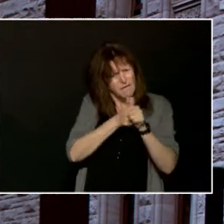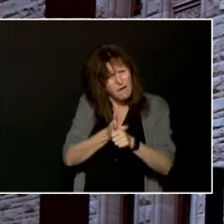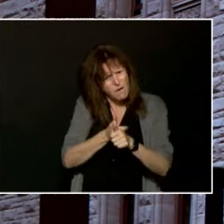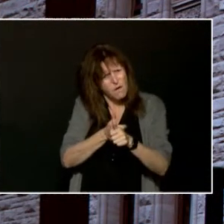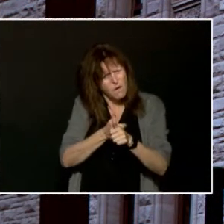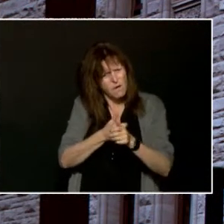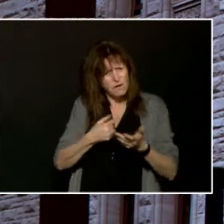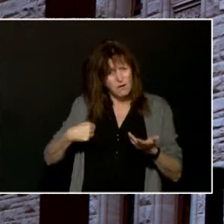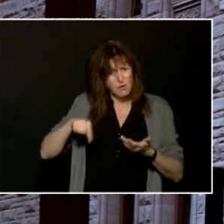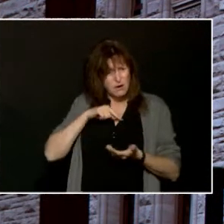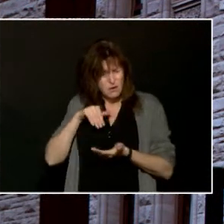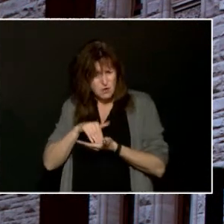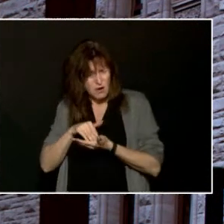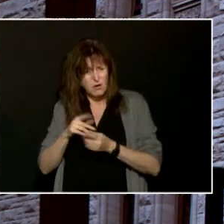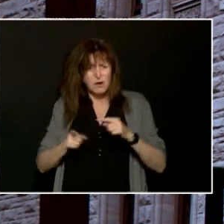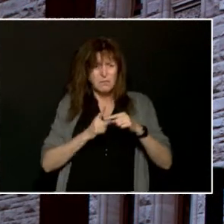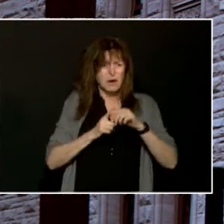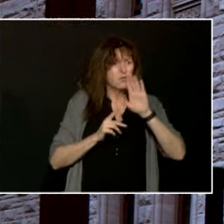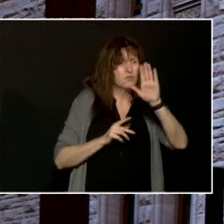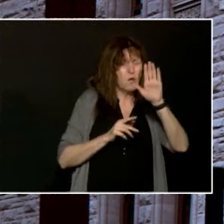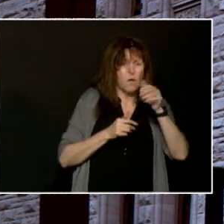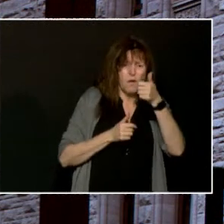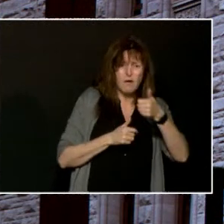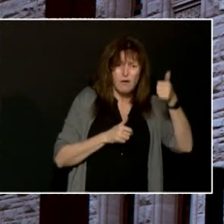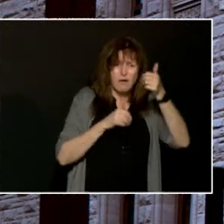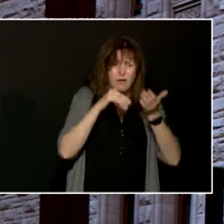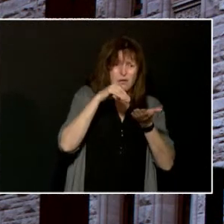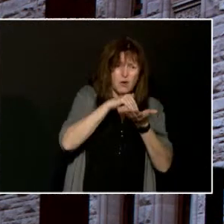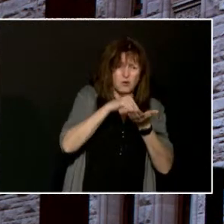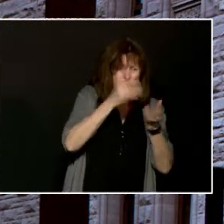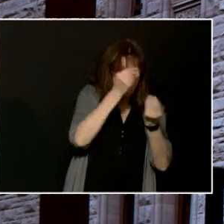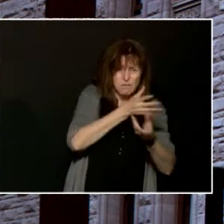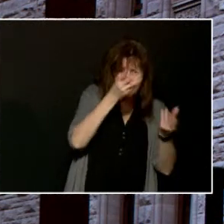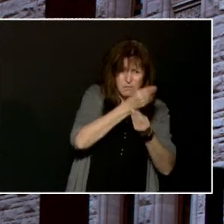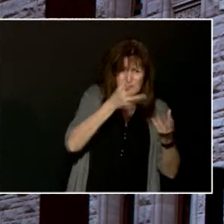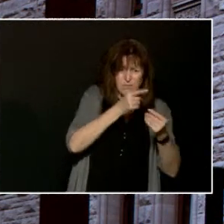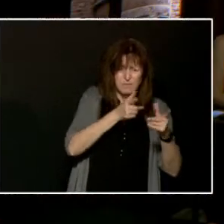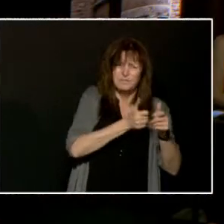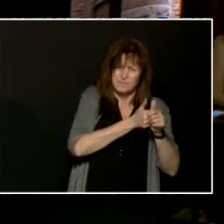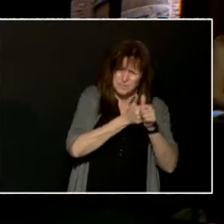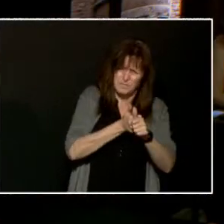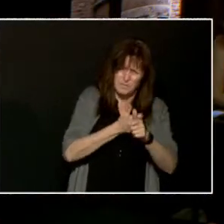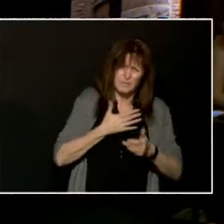health, and to get vaccinated when the vaccine is available. Follow-up?